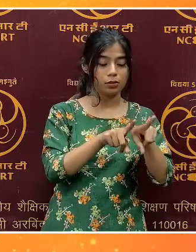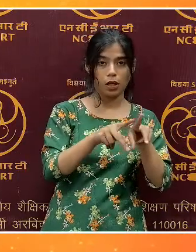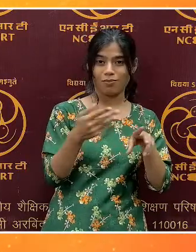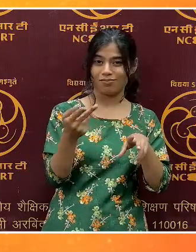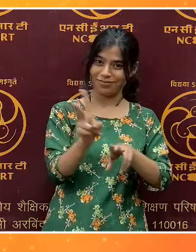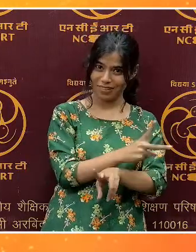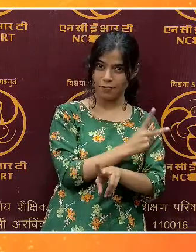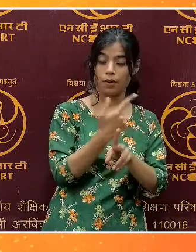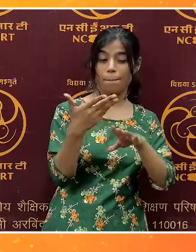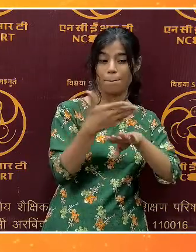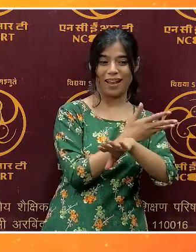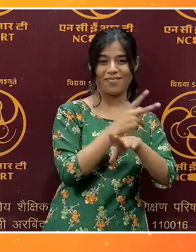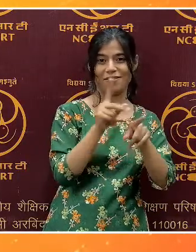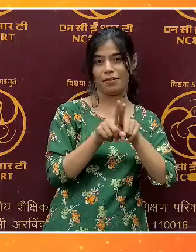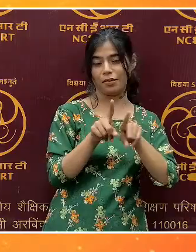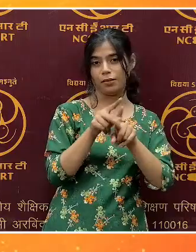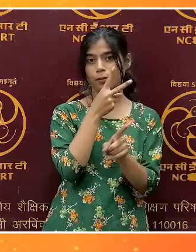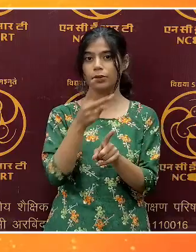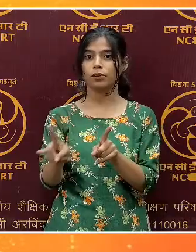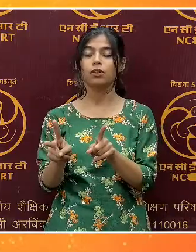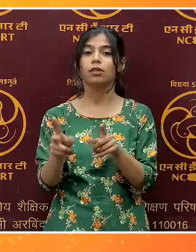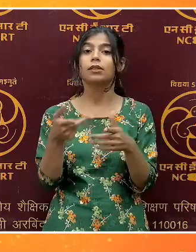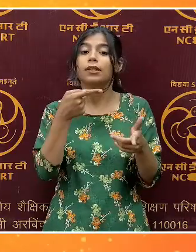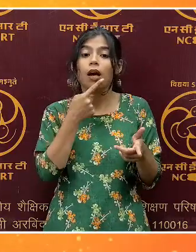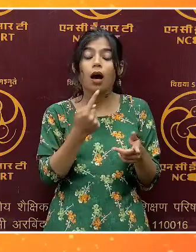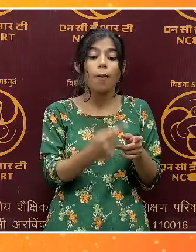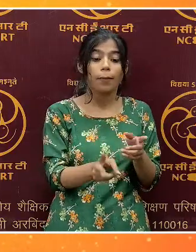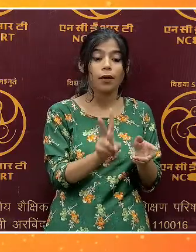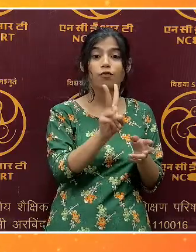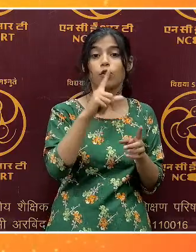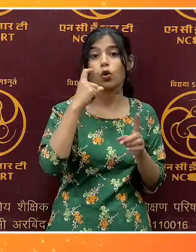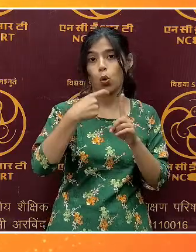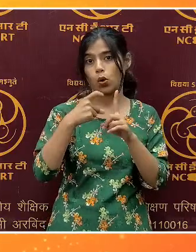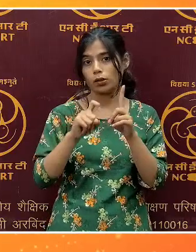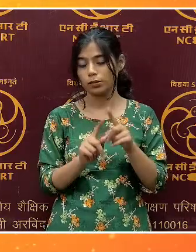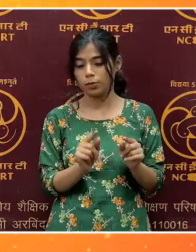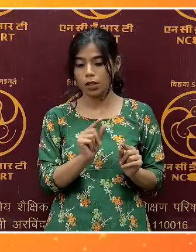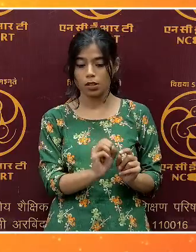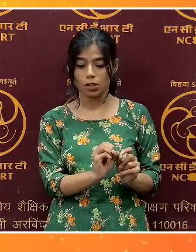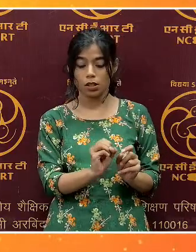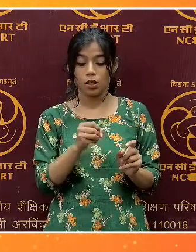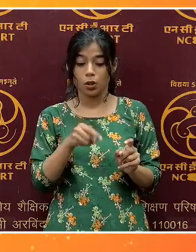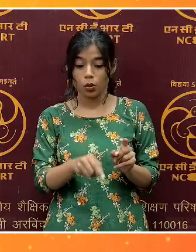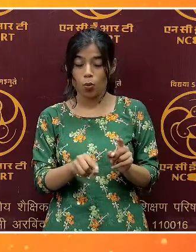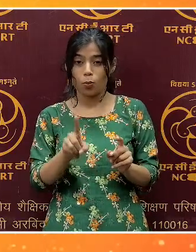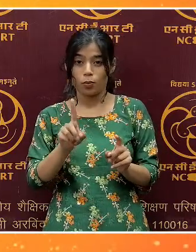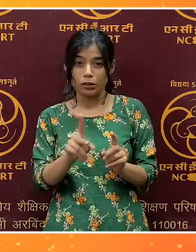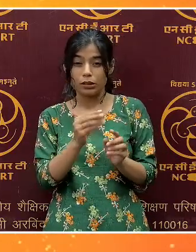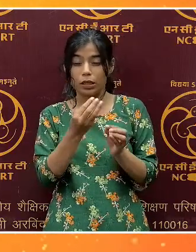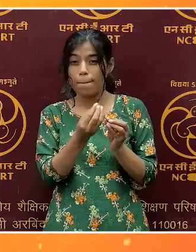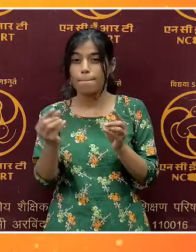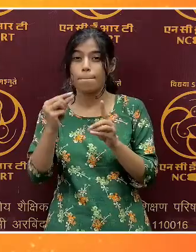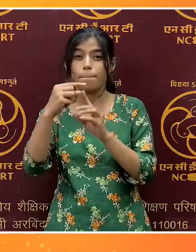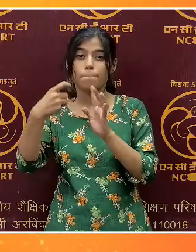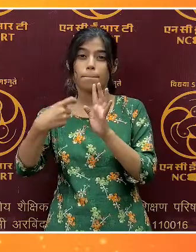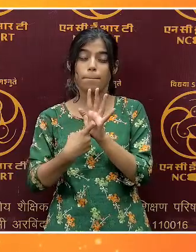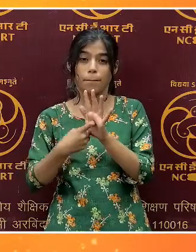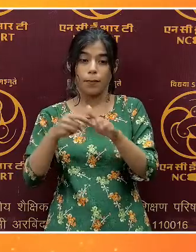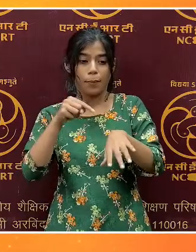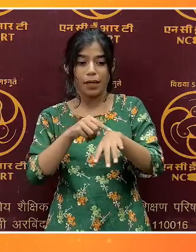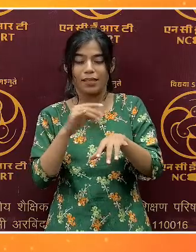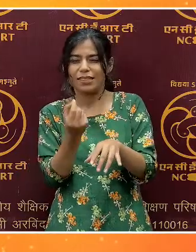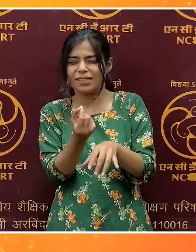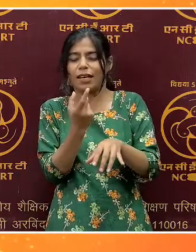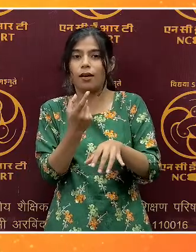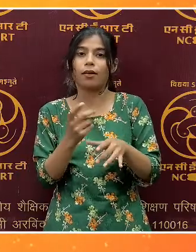ones. Here the velocity is just 0.6 millimeter per second, very small quantity, 0.6 millimeter is